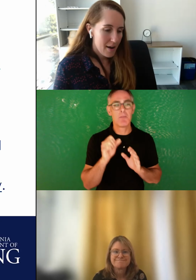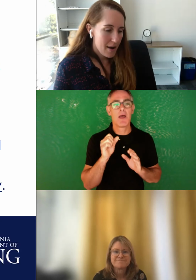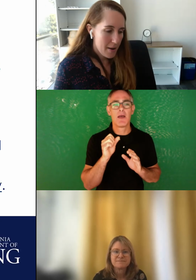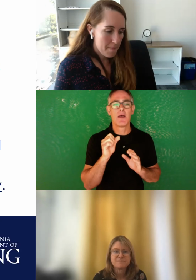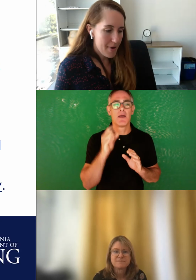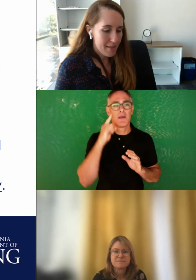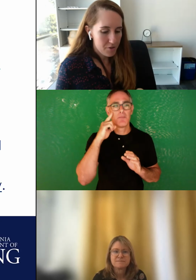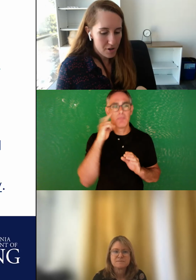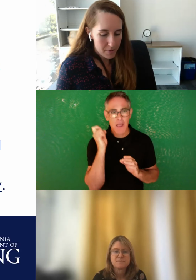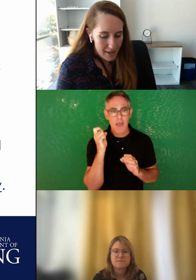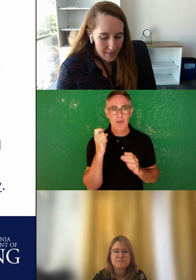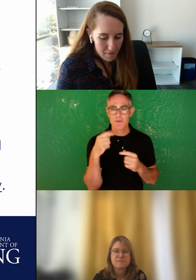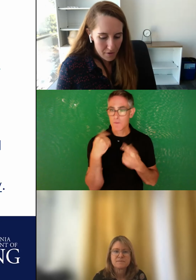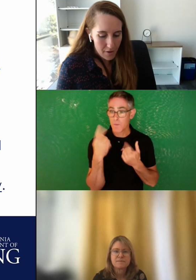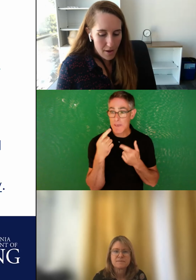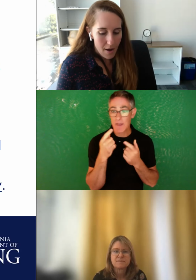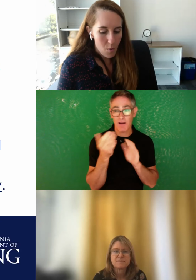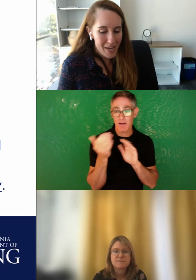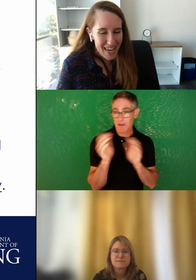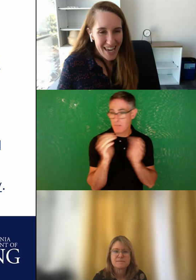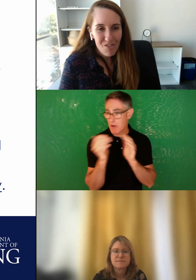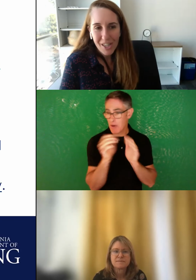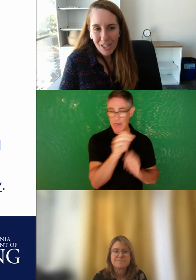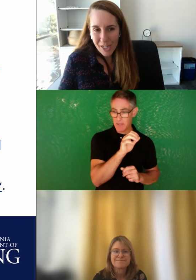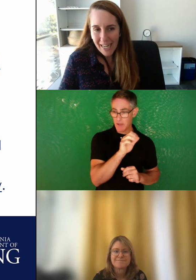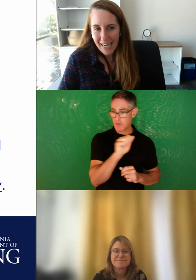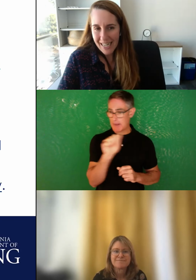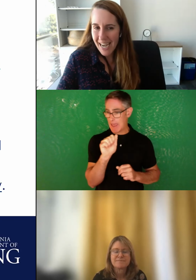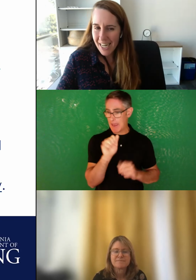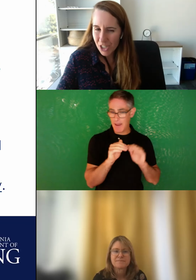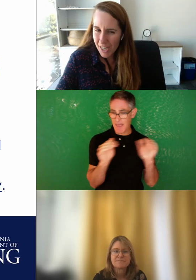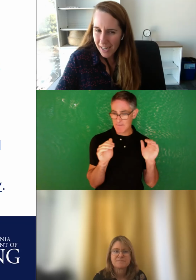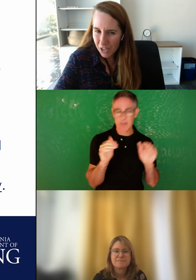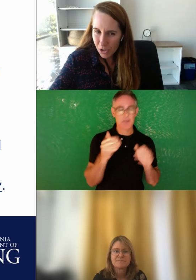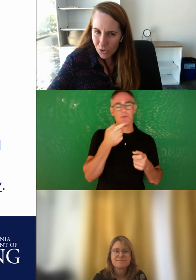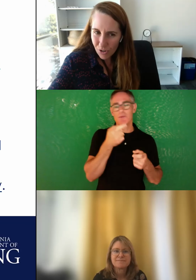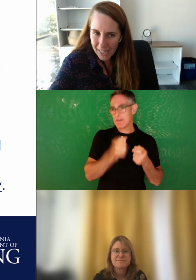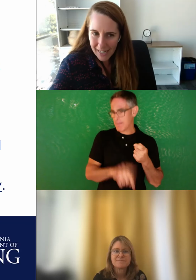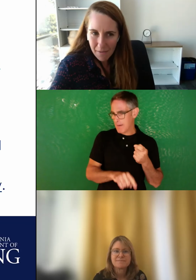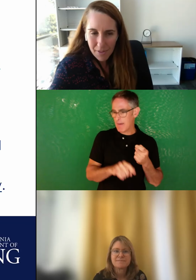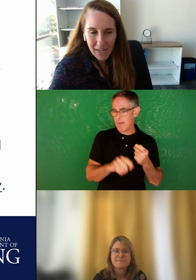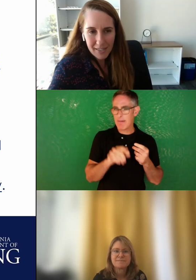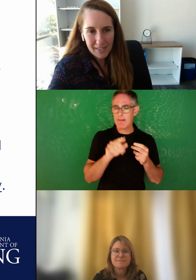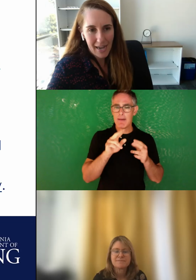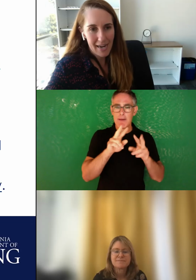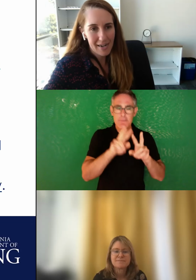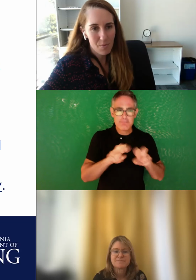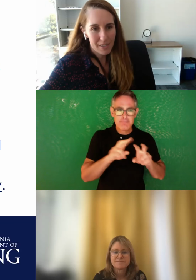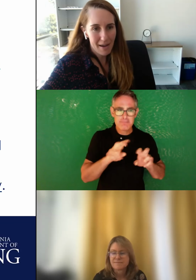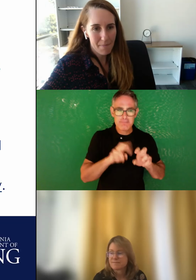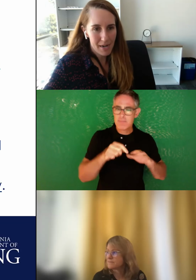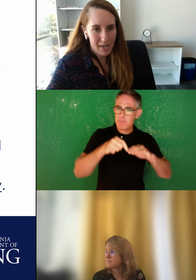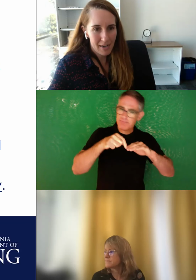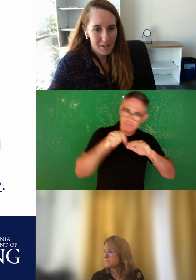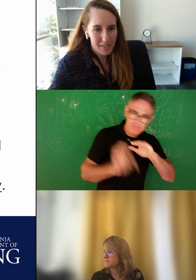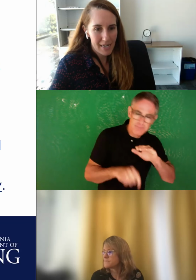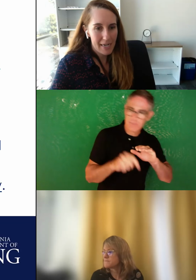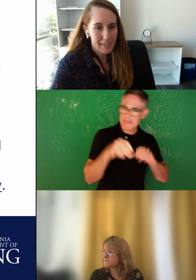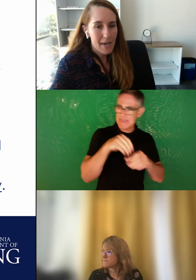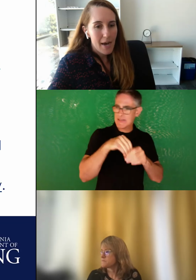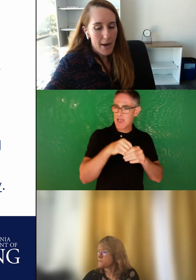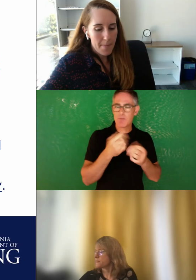comparing at the AAA level, we can't really look in too great depth inside what's happening in